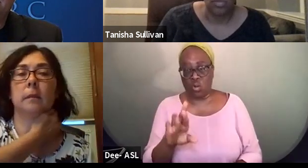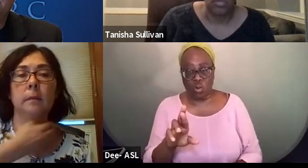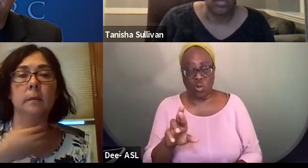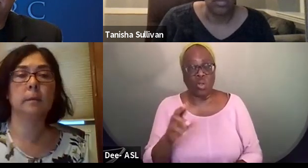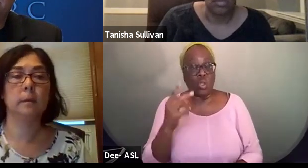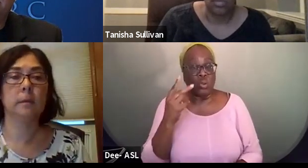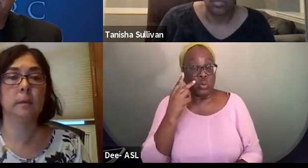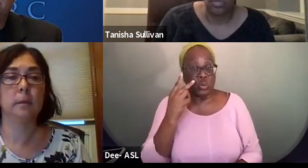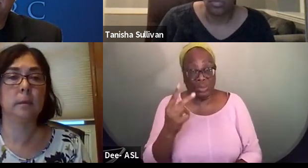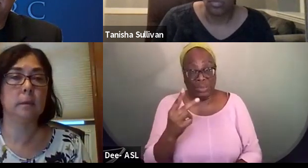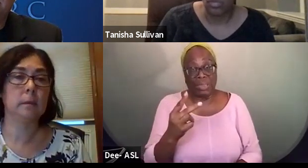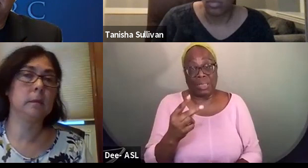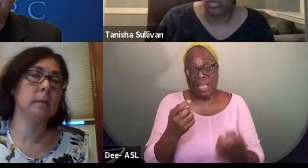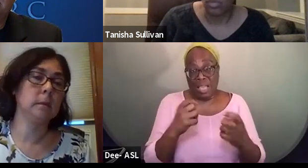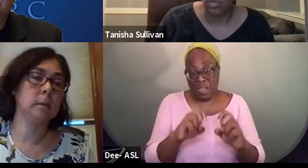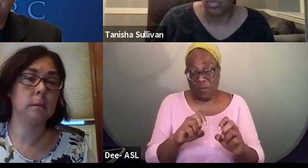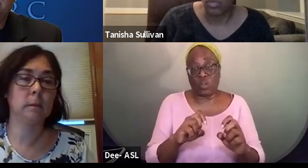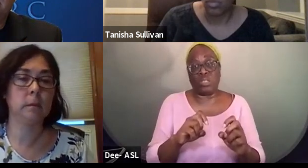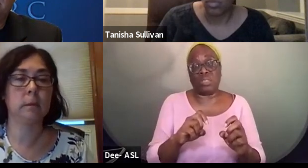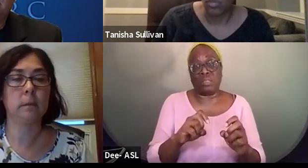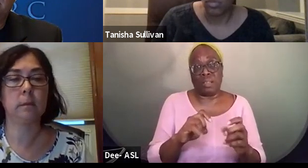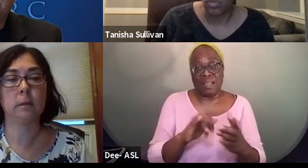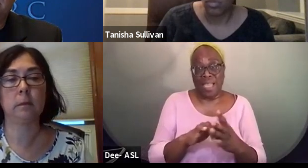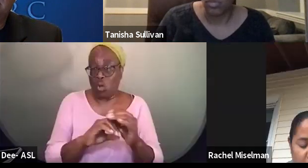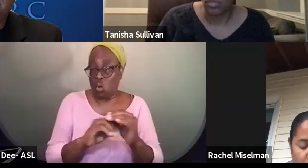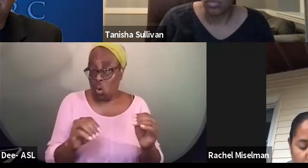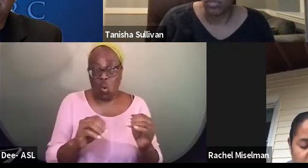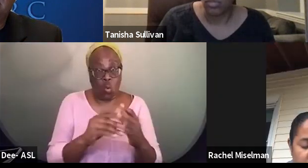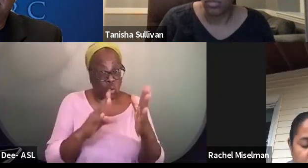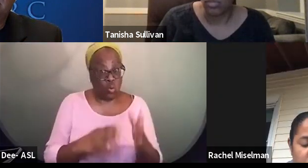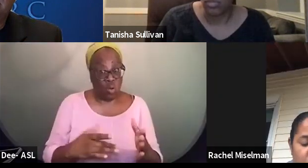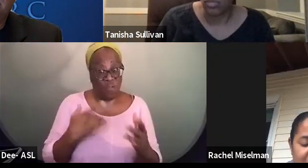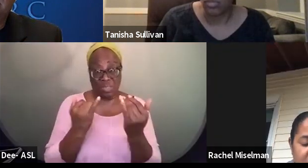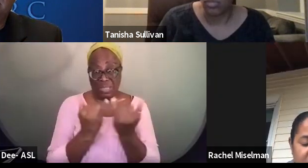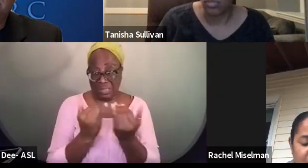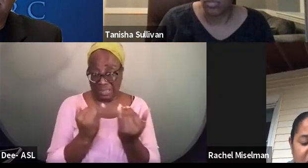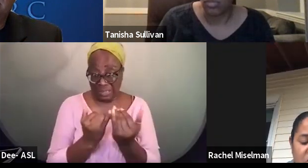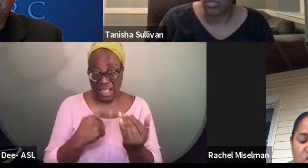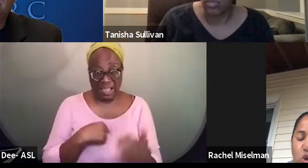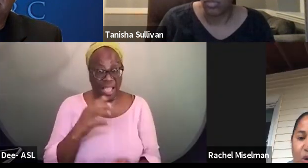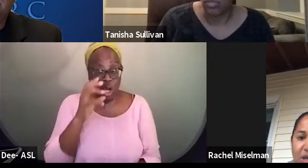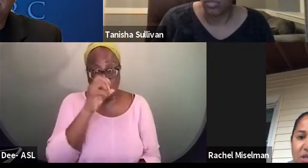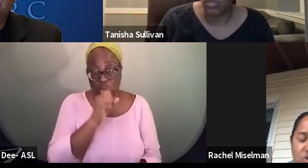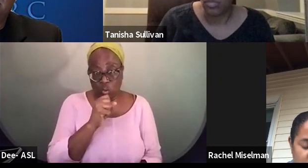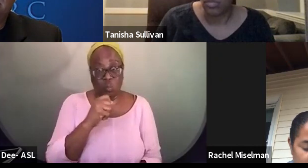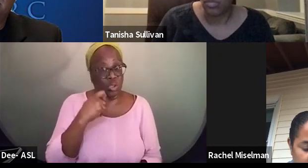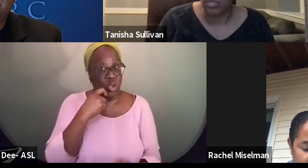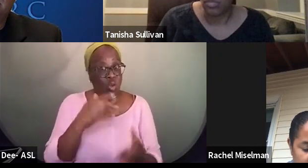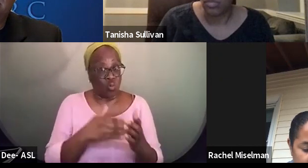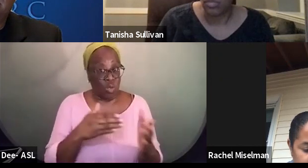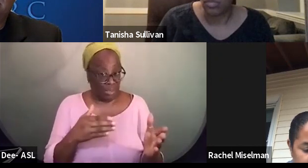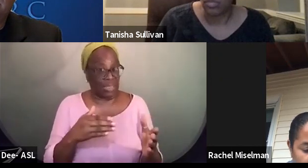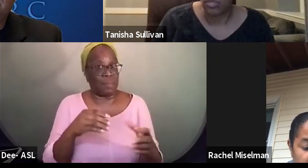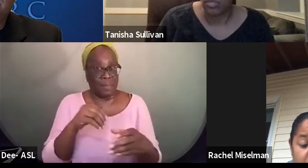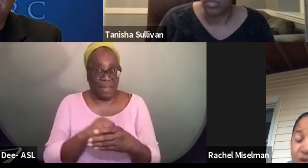into place to ensure that no student feels isolated, which assumes racism in these storied